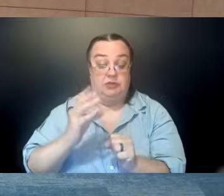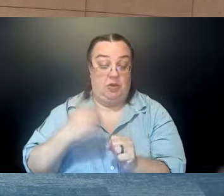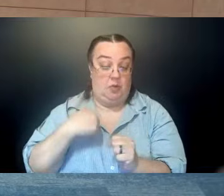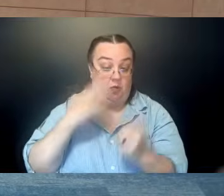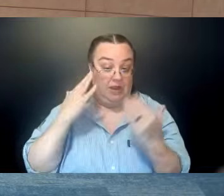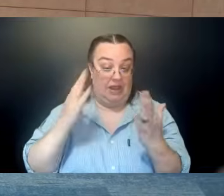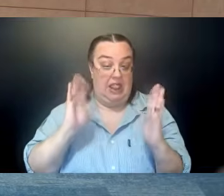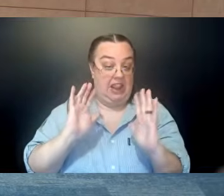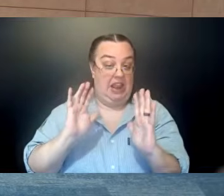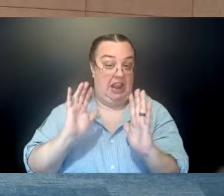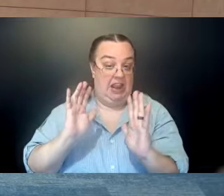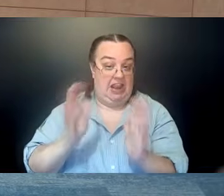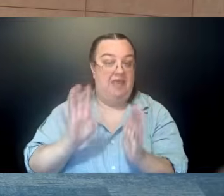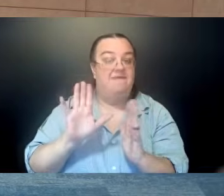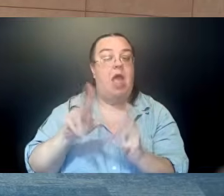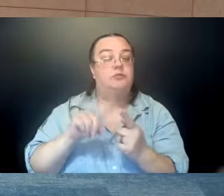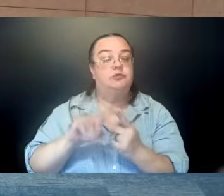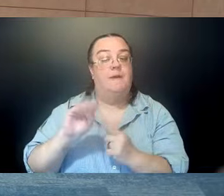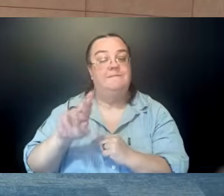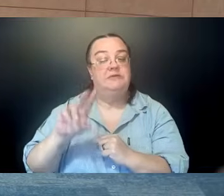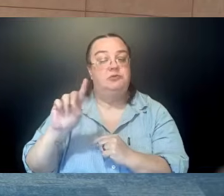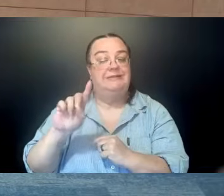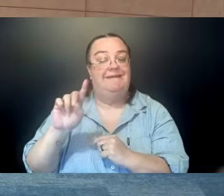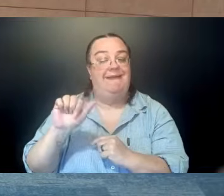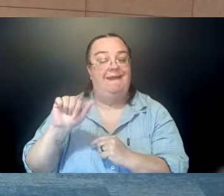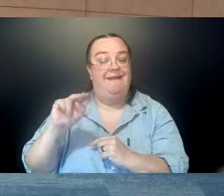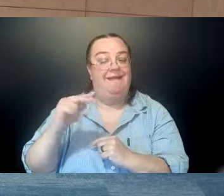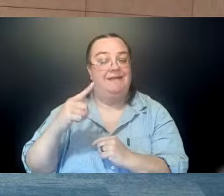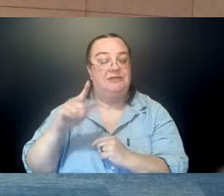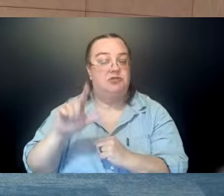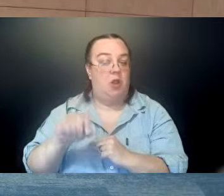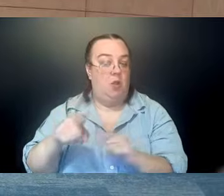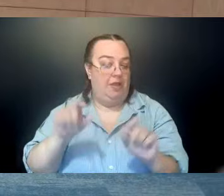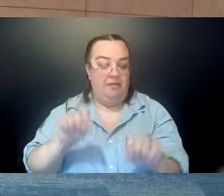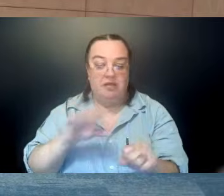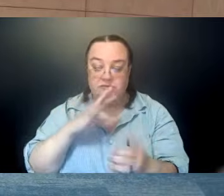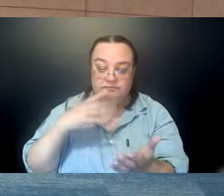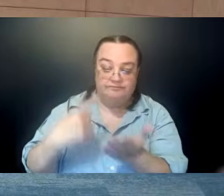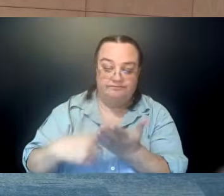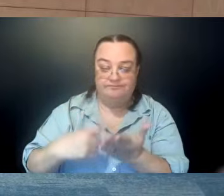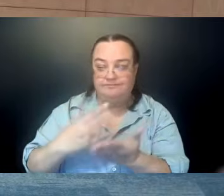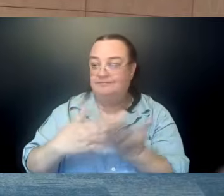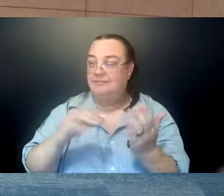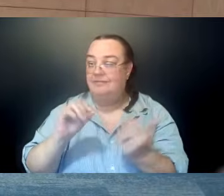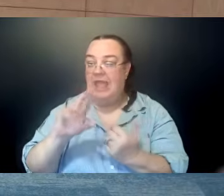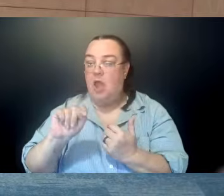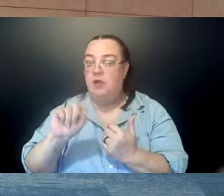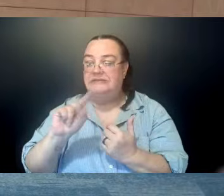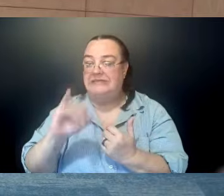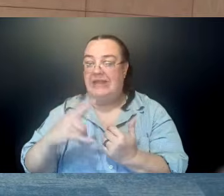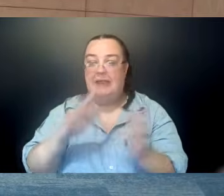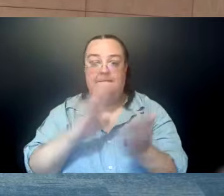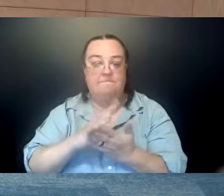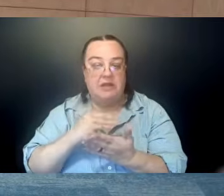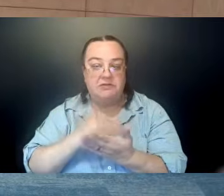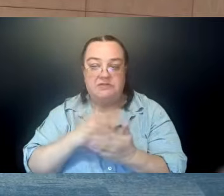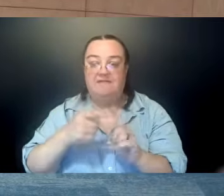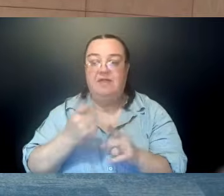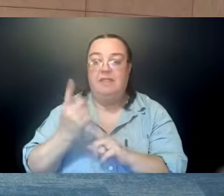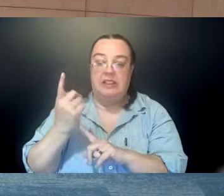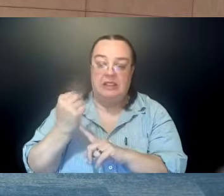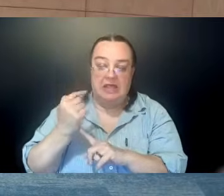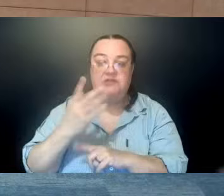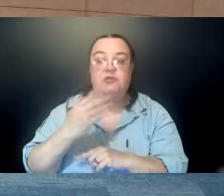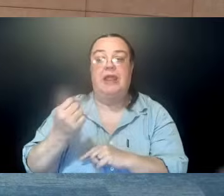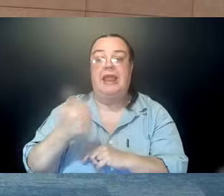leave it to Mr. D'Angelo to talk about some outstanding budget items from last year and any requests